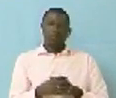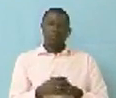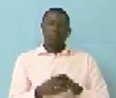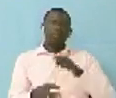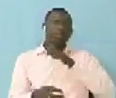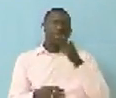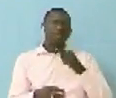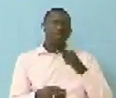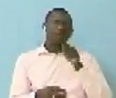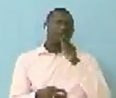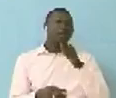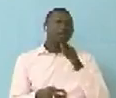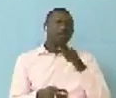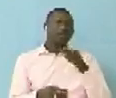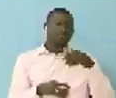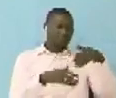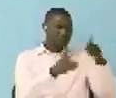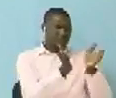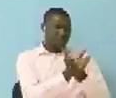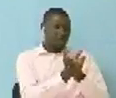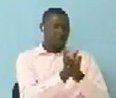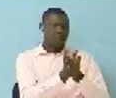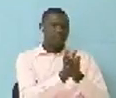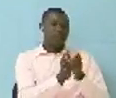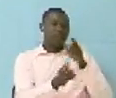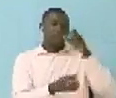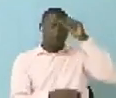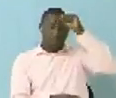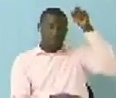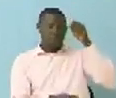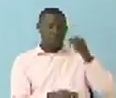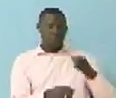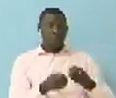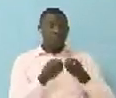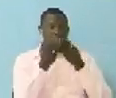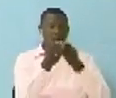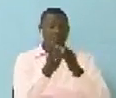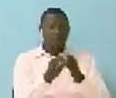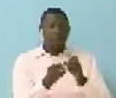And for that part, the president was giving directives. You